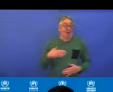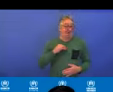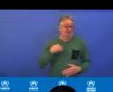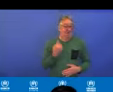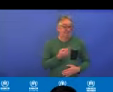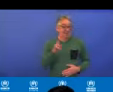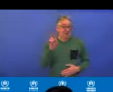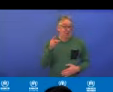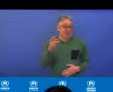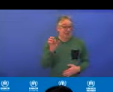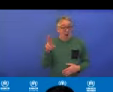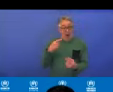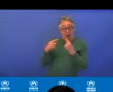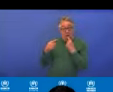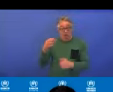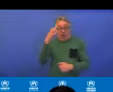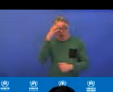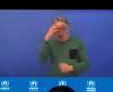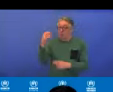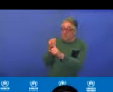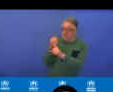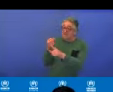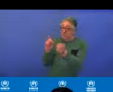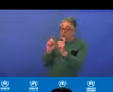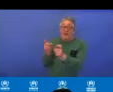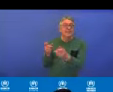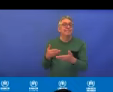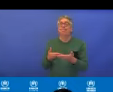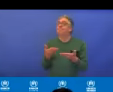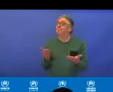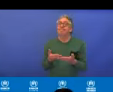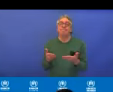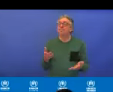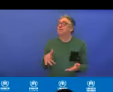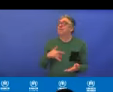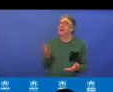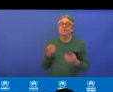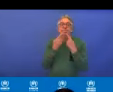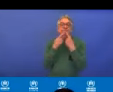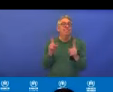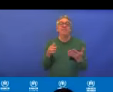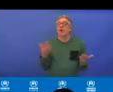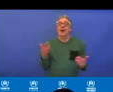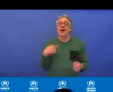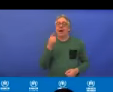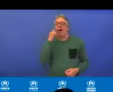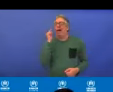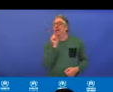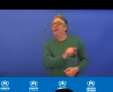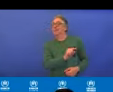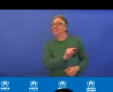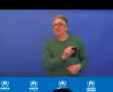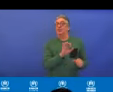with our government partners to advocate for changes, when we saw that wasn't working, we took advantage of the reviews of